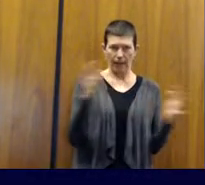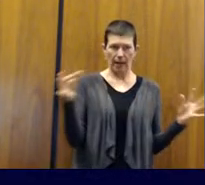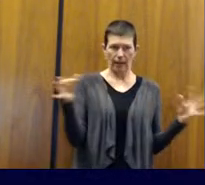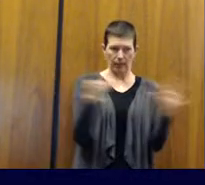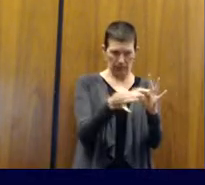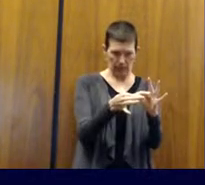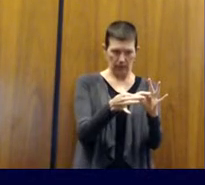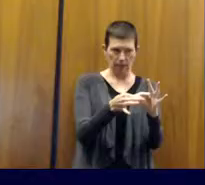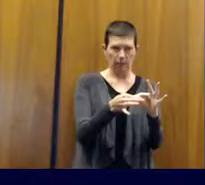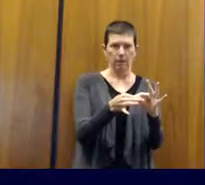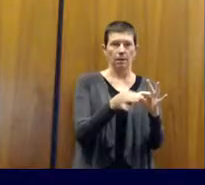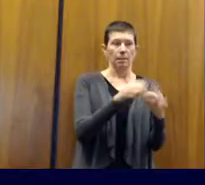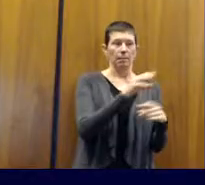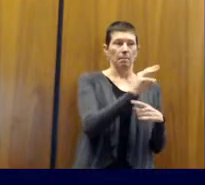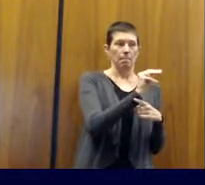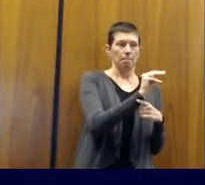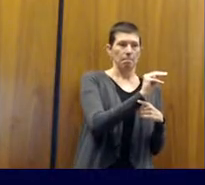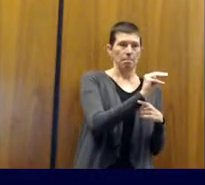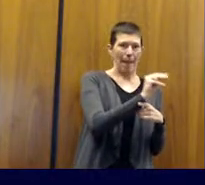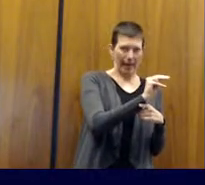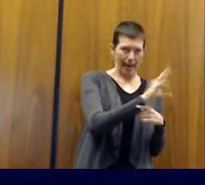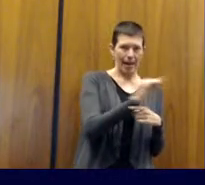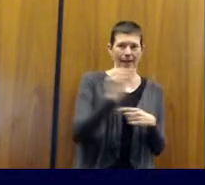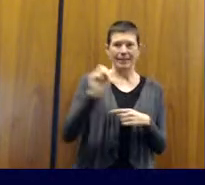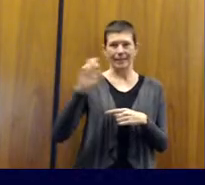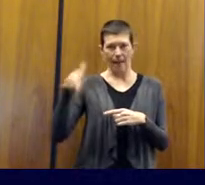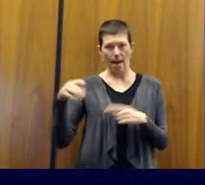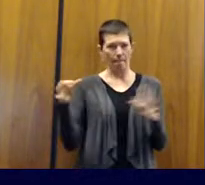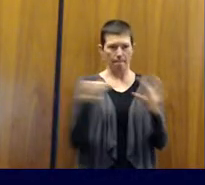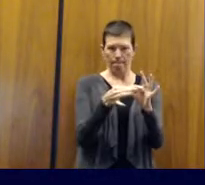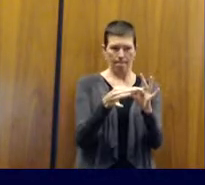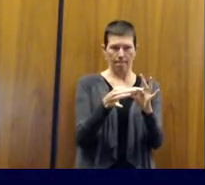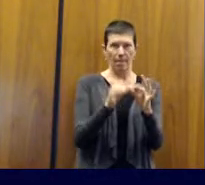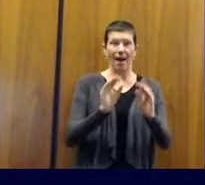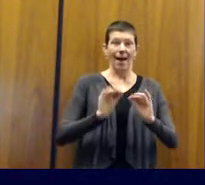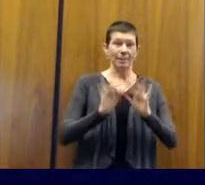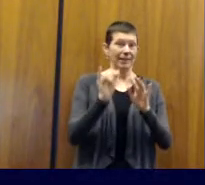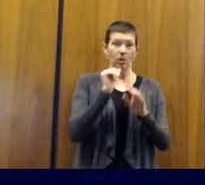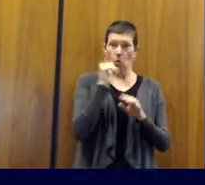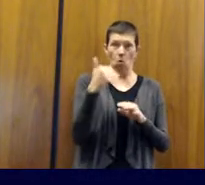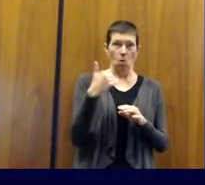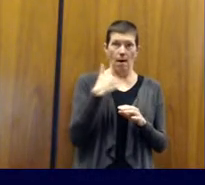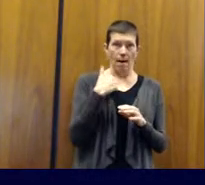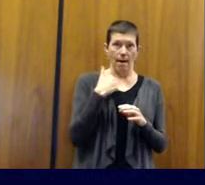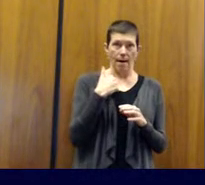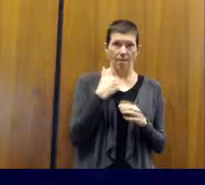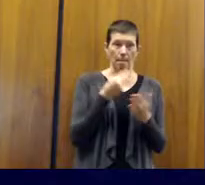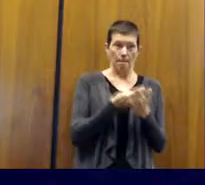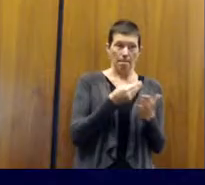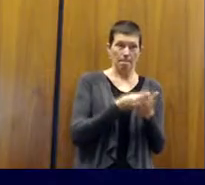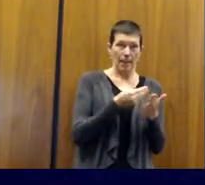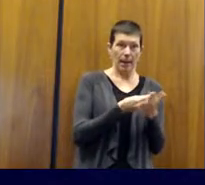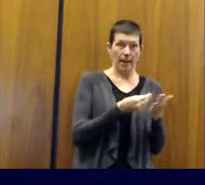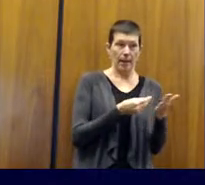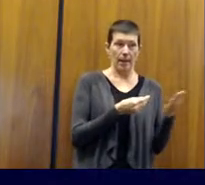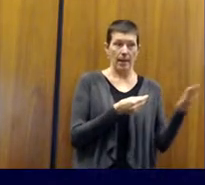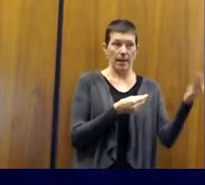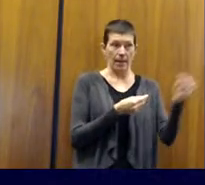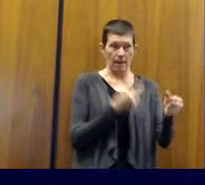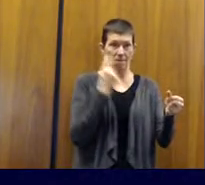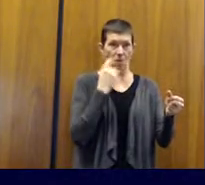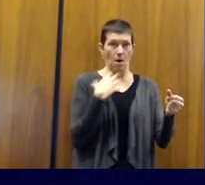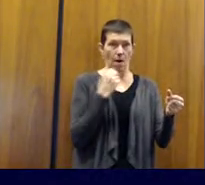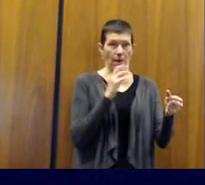connectivity between Medicaid and SNAP. Obviously, if you don't have money coming in for your health